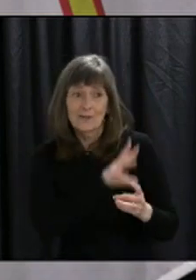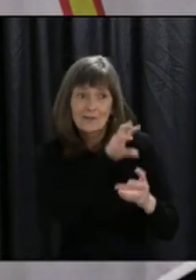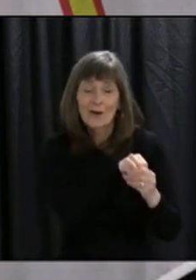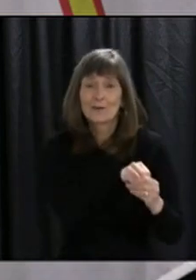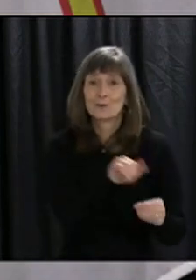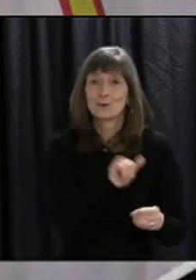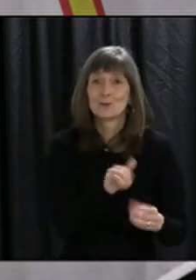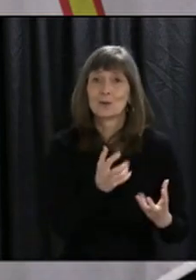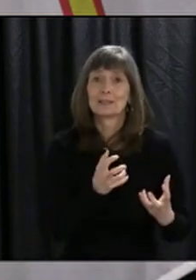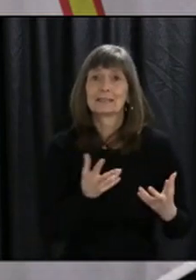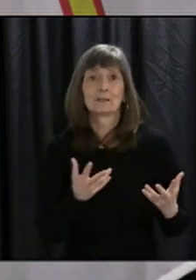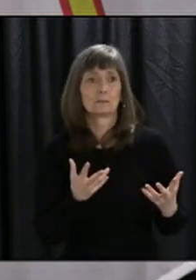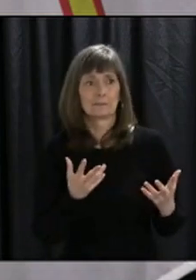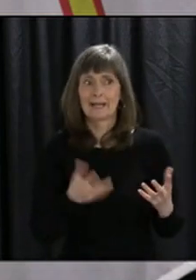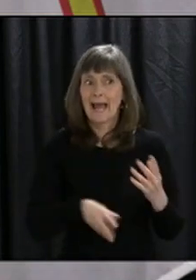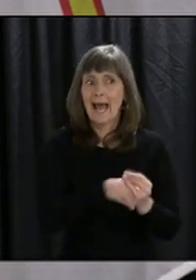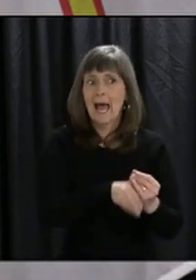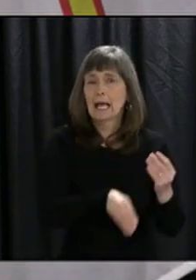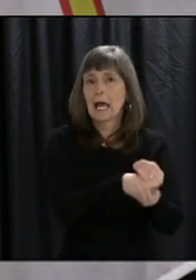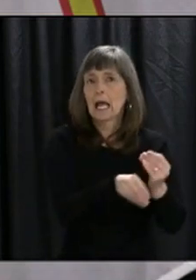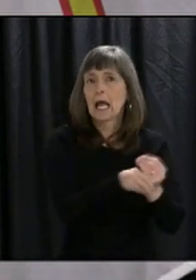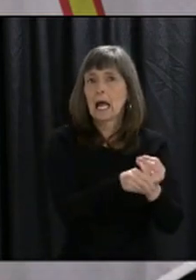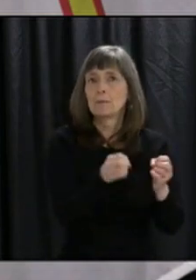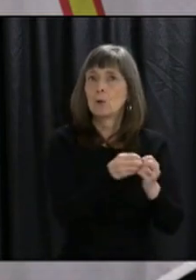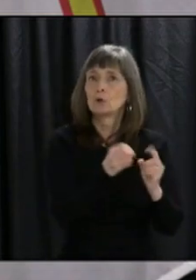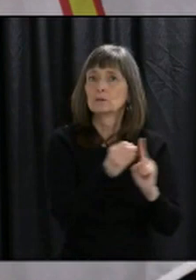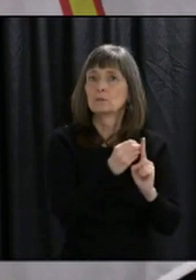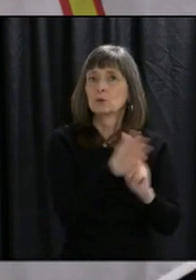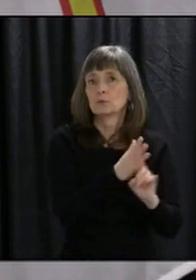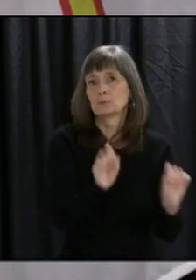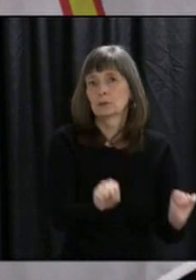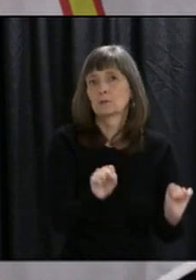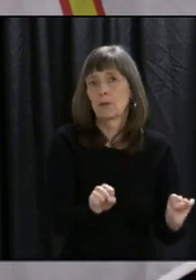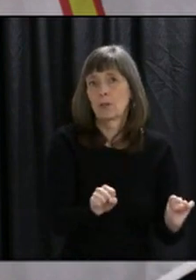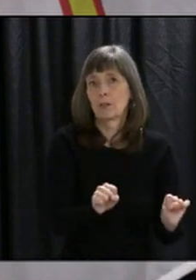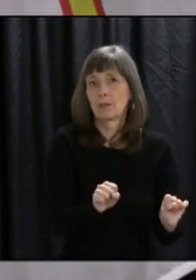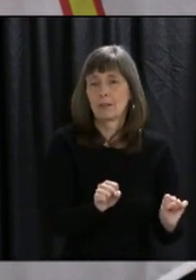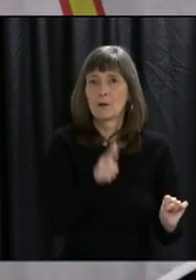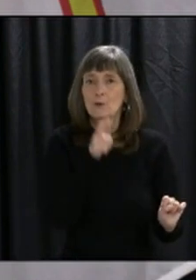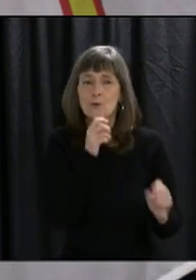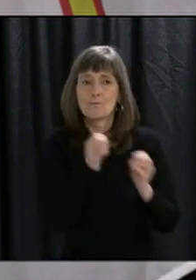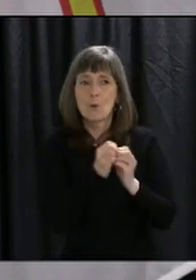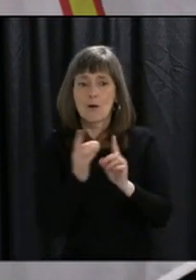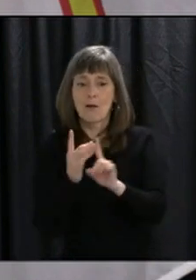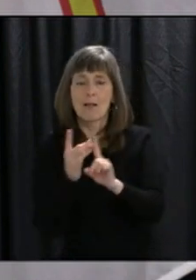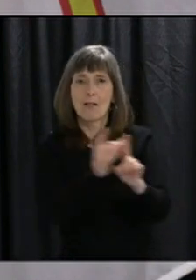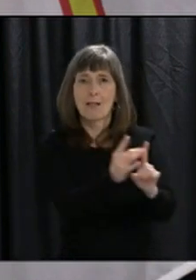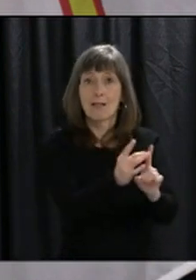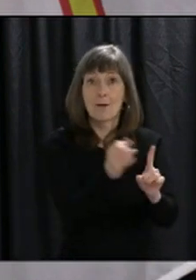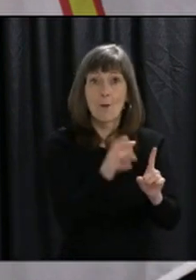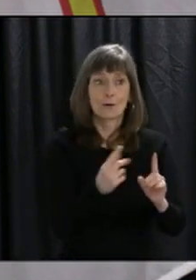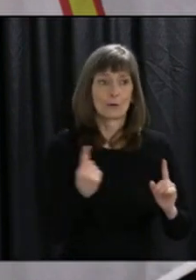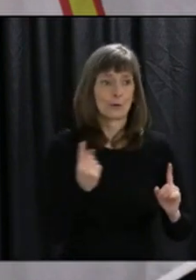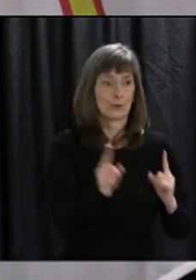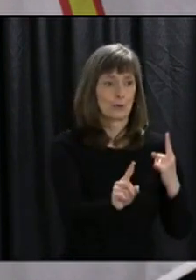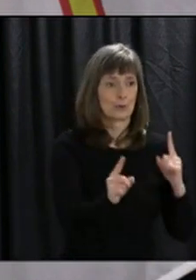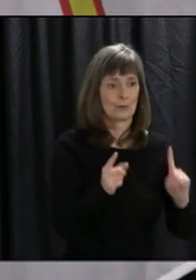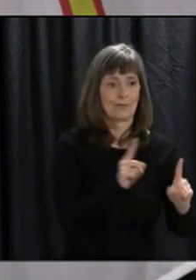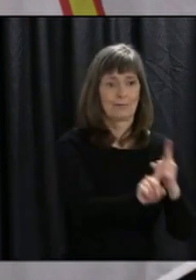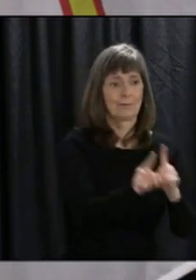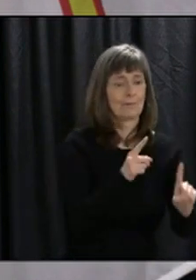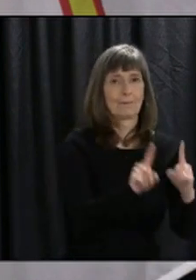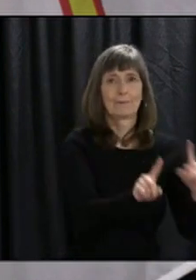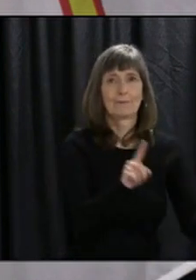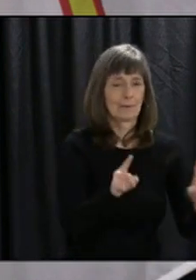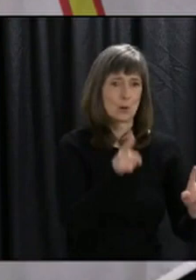So there's no question this is a difficult one, and it, as the minister said yesterday, it's one that we think we all worry about, because it is not